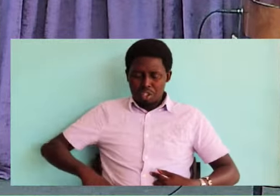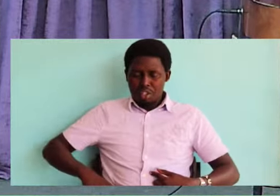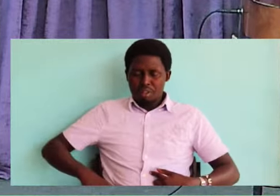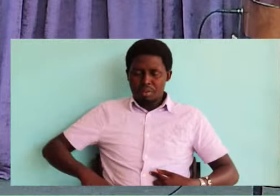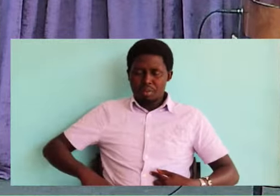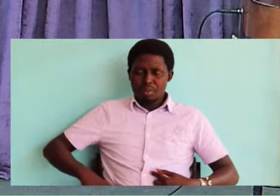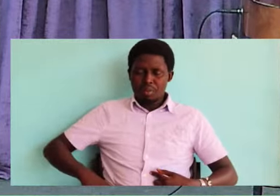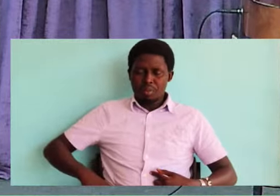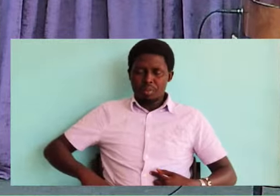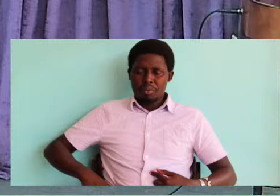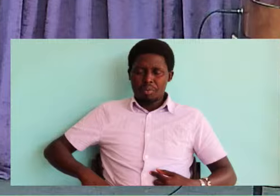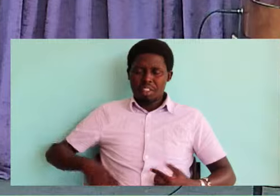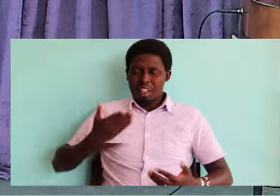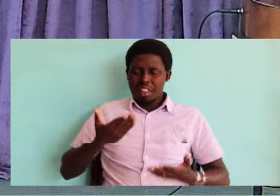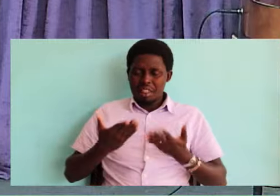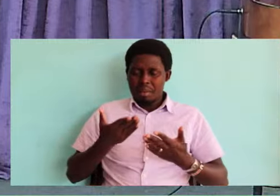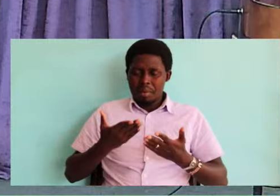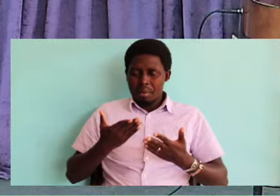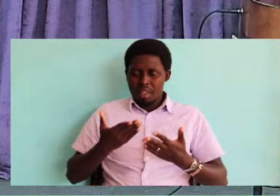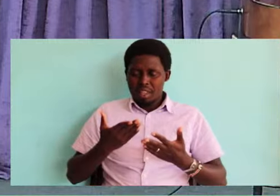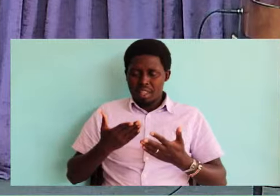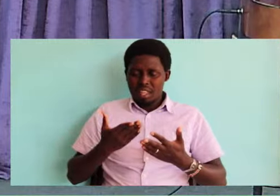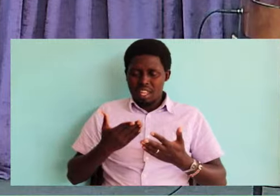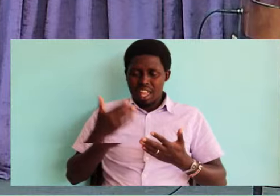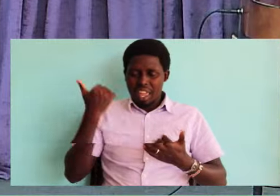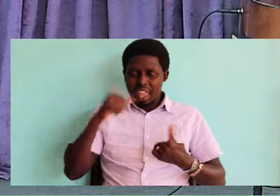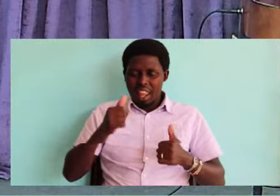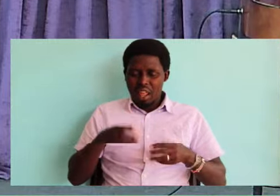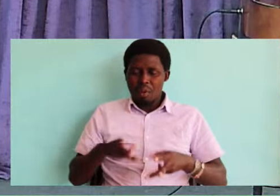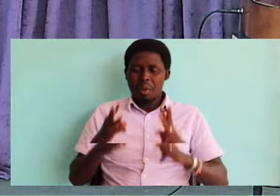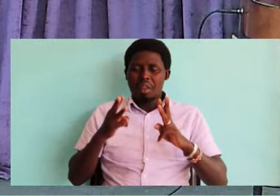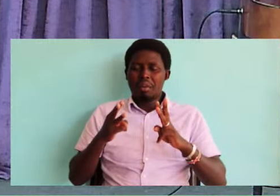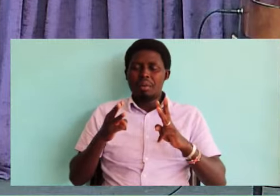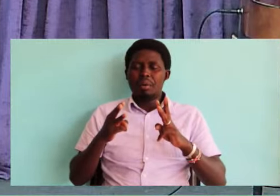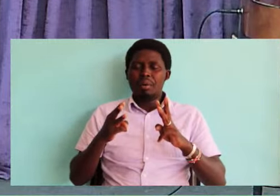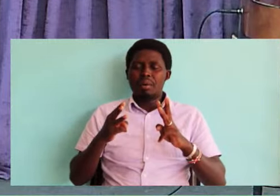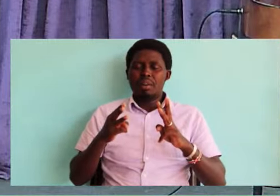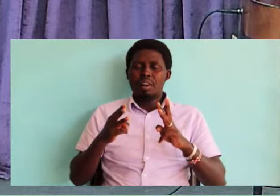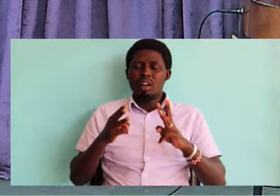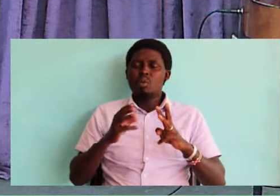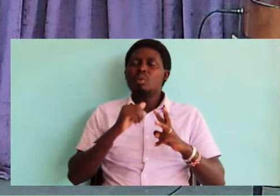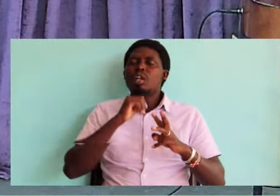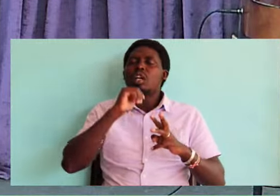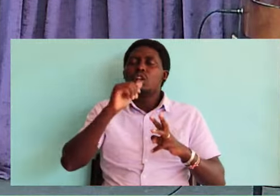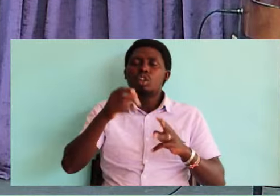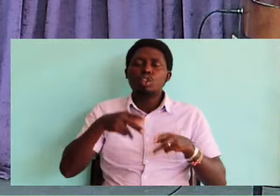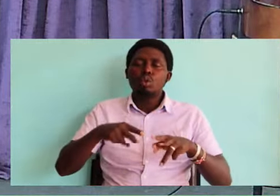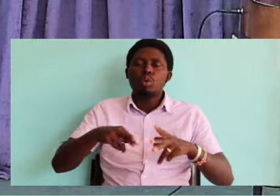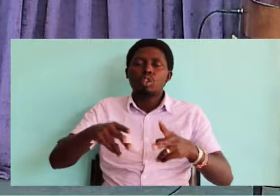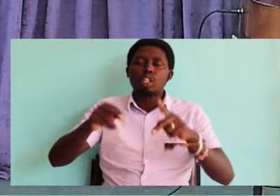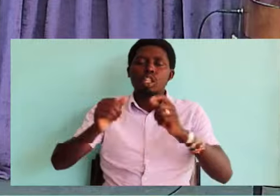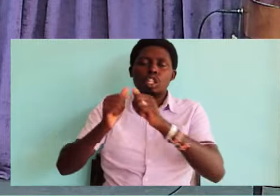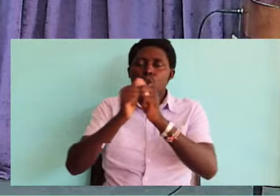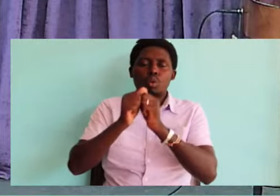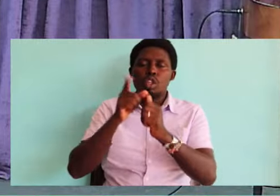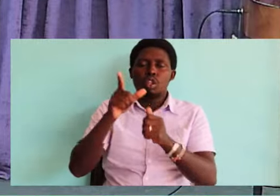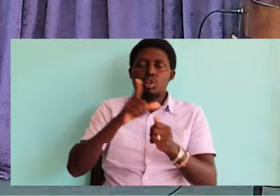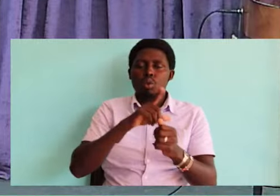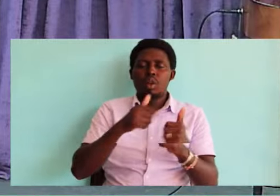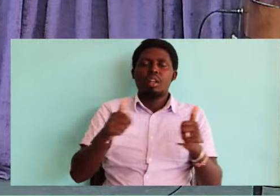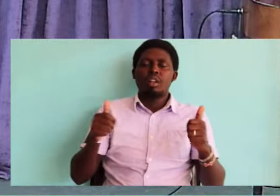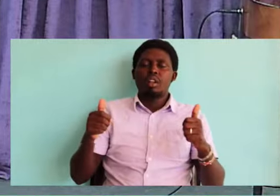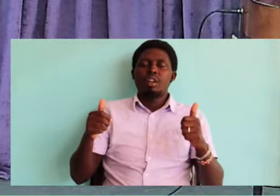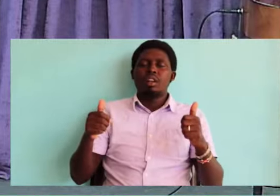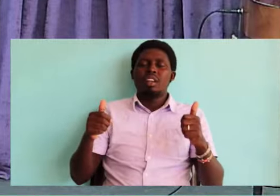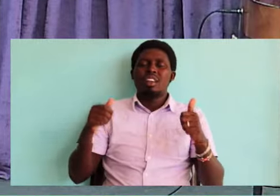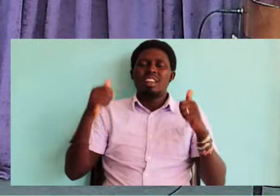If there may be any way that, Lord, we are not walking right with you, any of us,